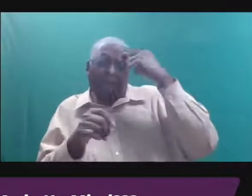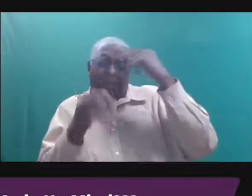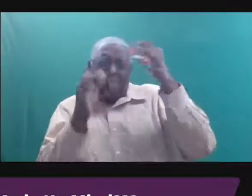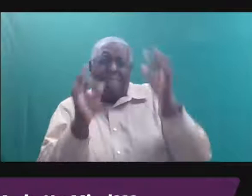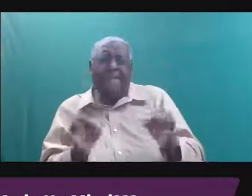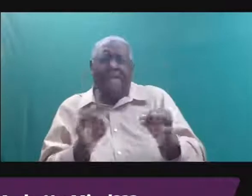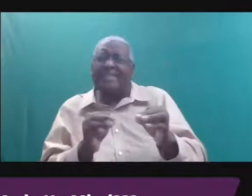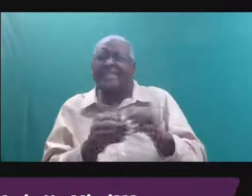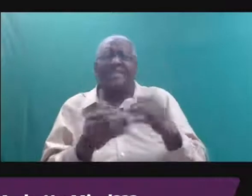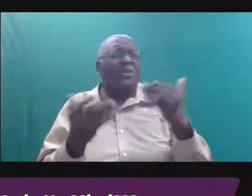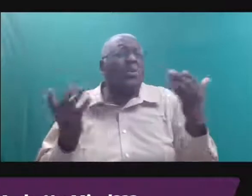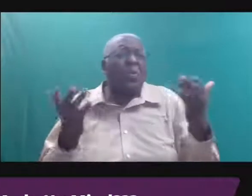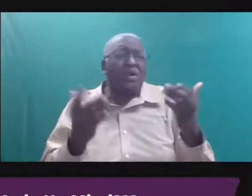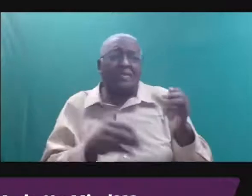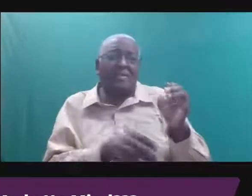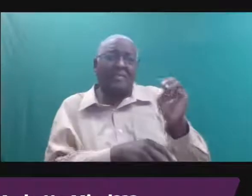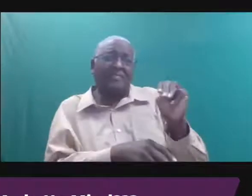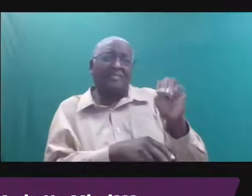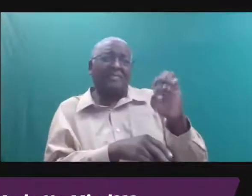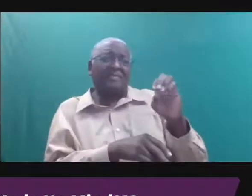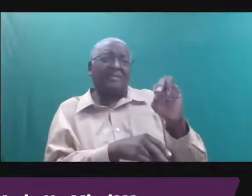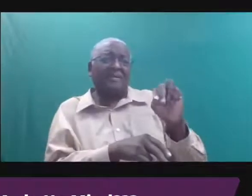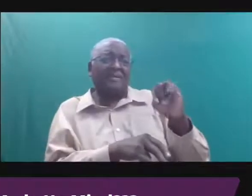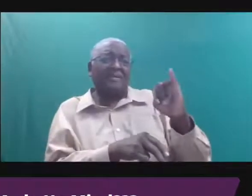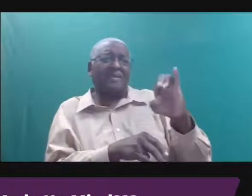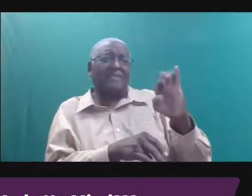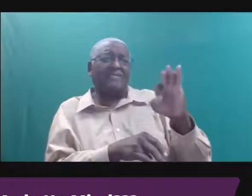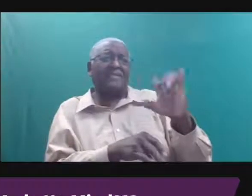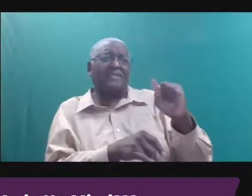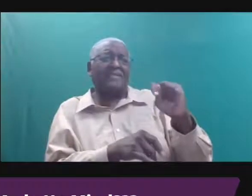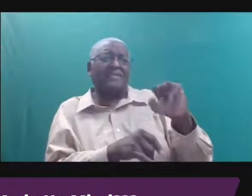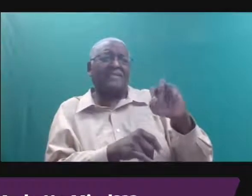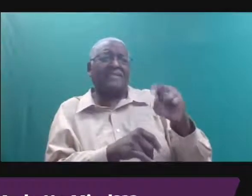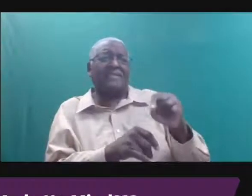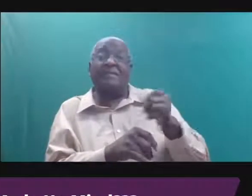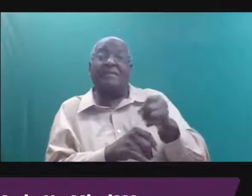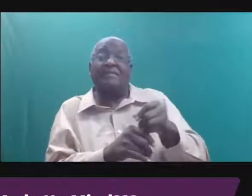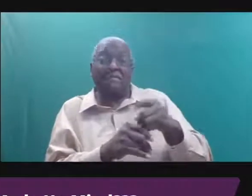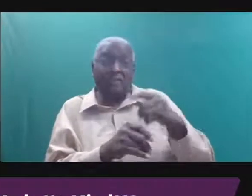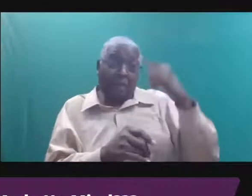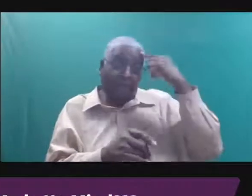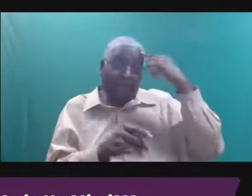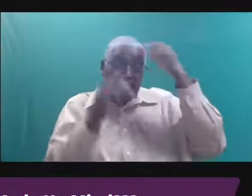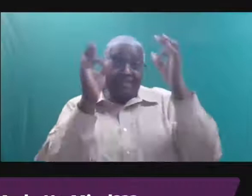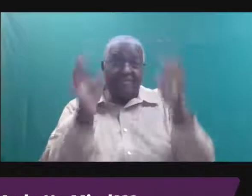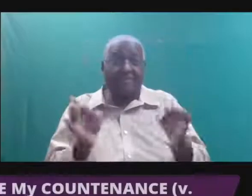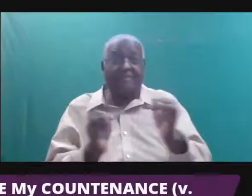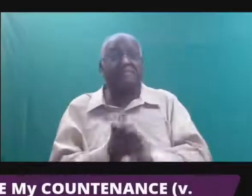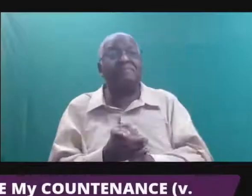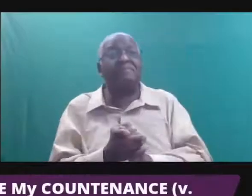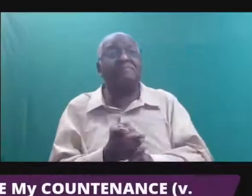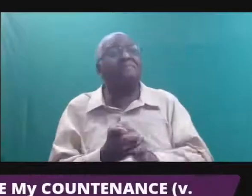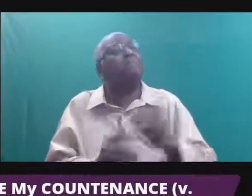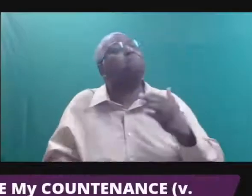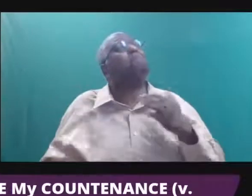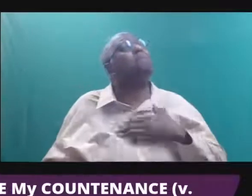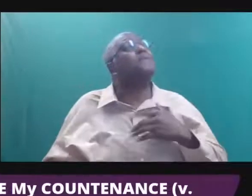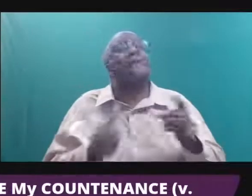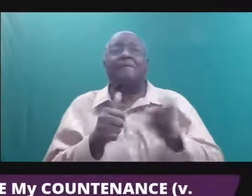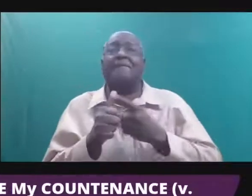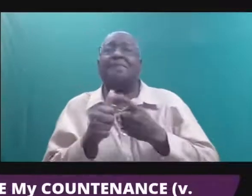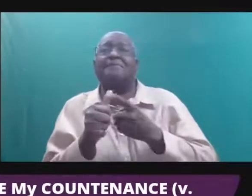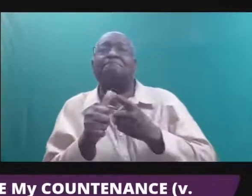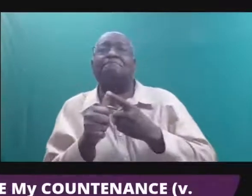the manifestations of a made up mind? Here we go. You ready? Let's go. My first